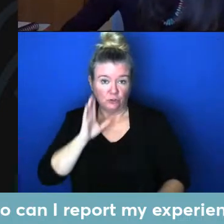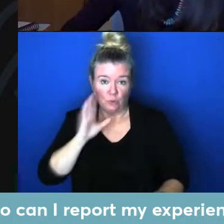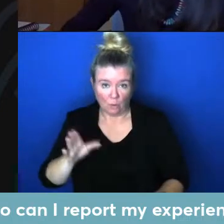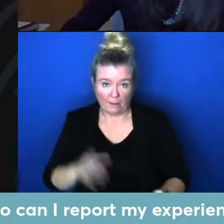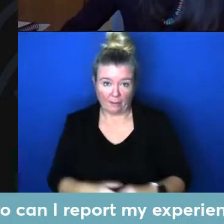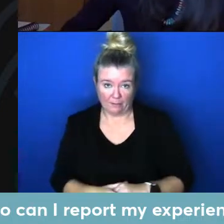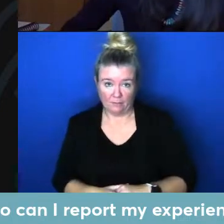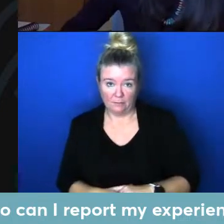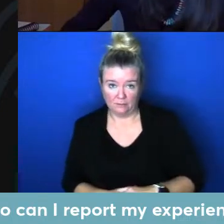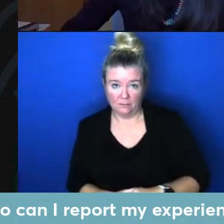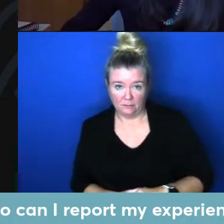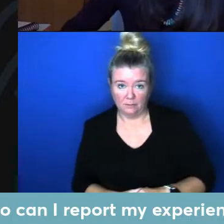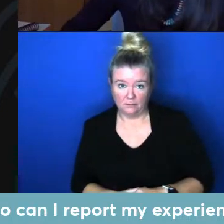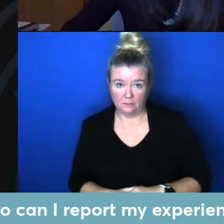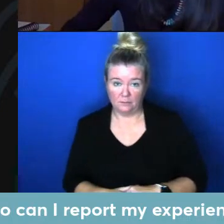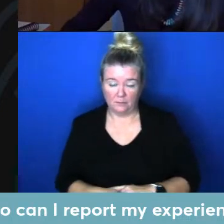will.